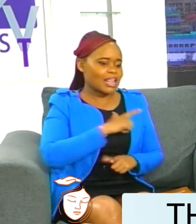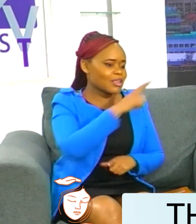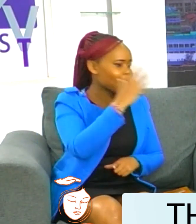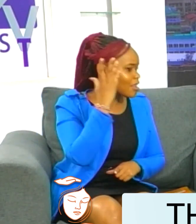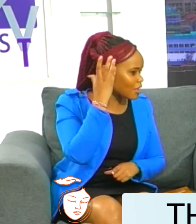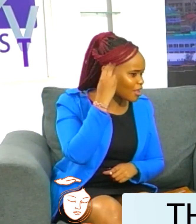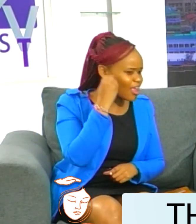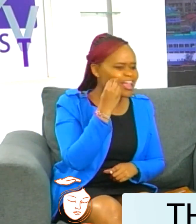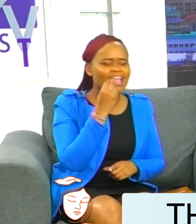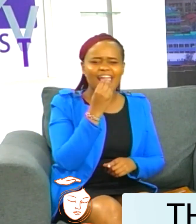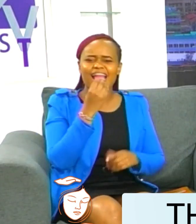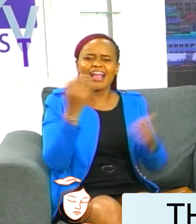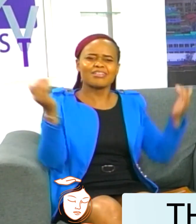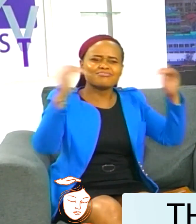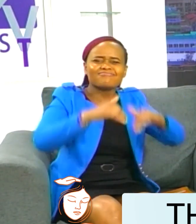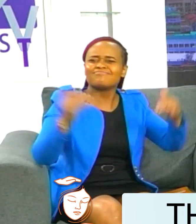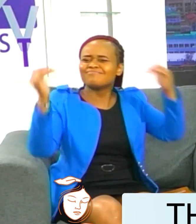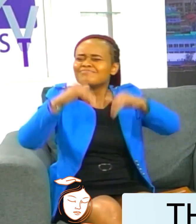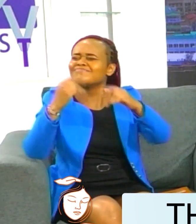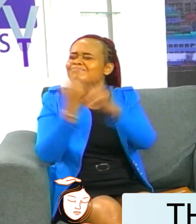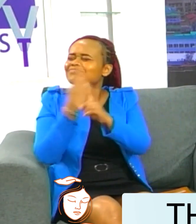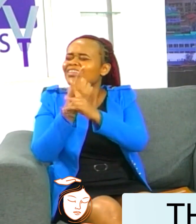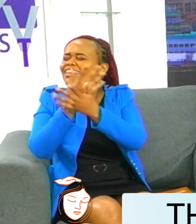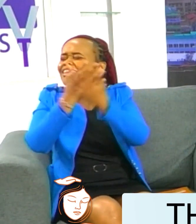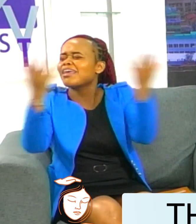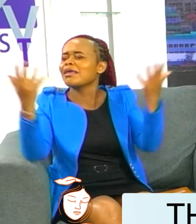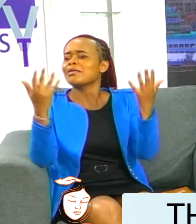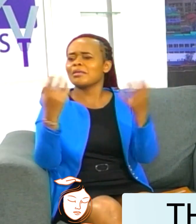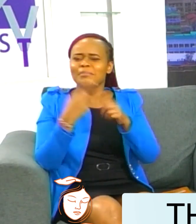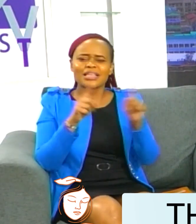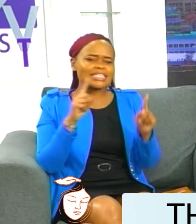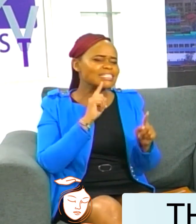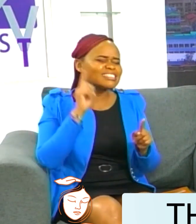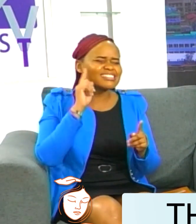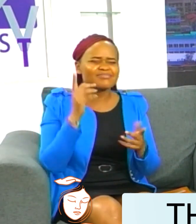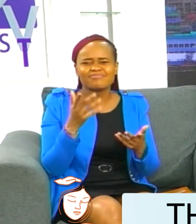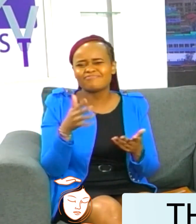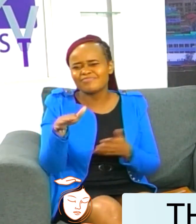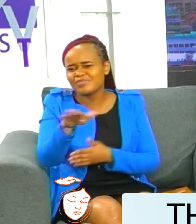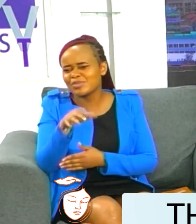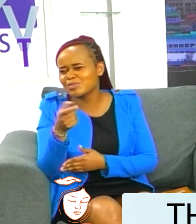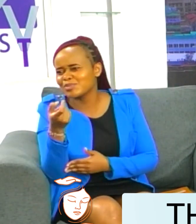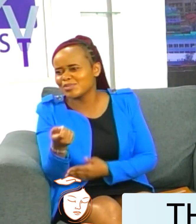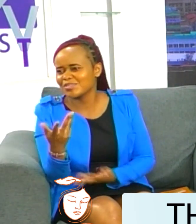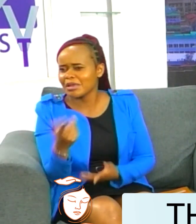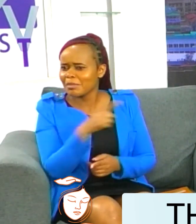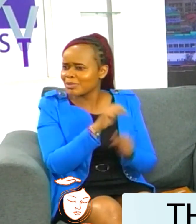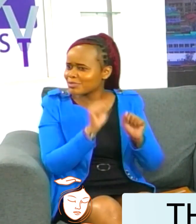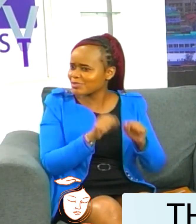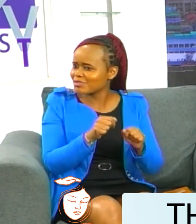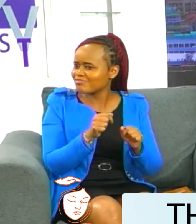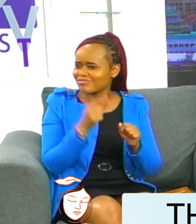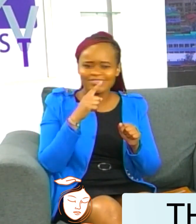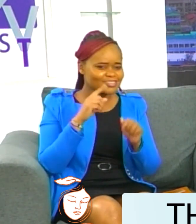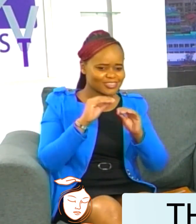have skills. You're lucky you're hearing, and probably you have attended so many conferences, but for a deaf